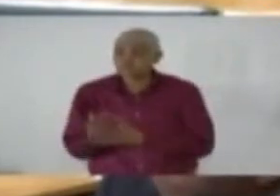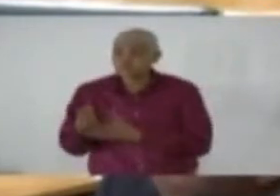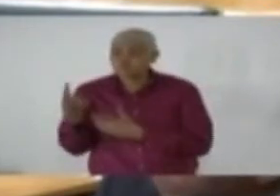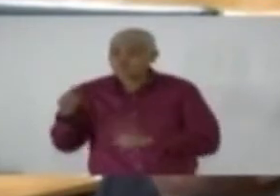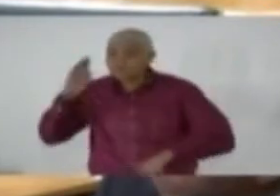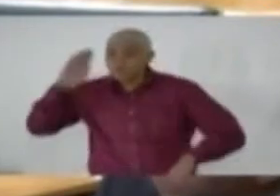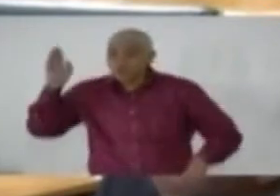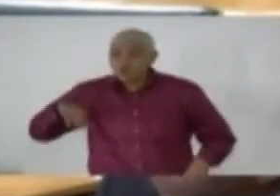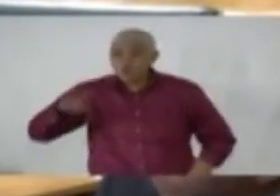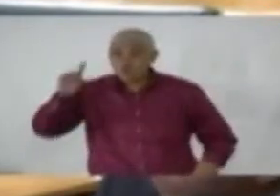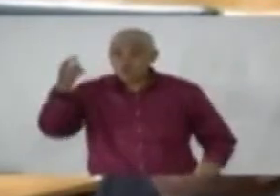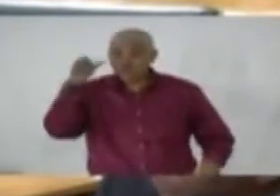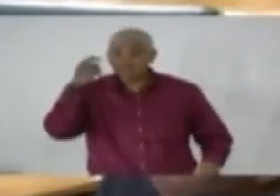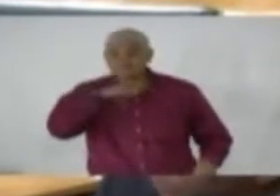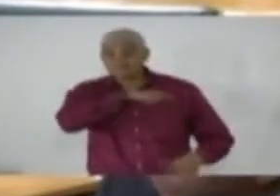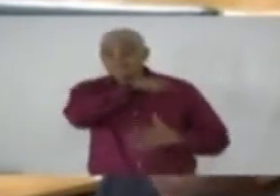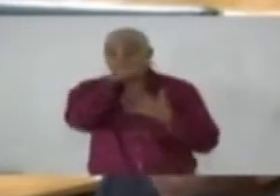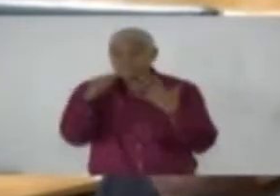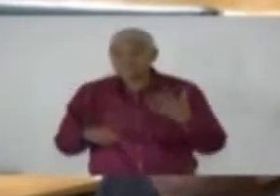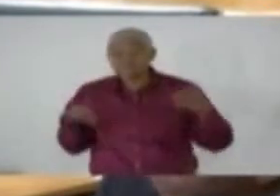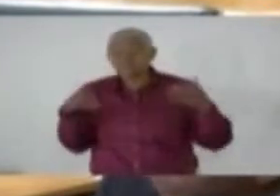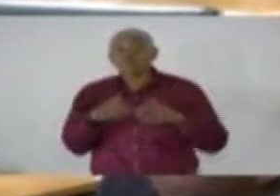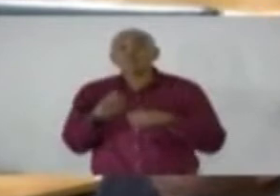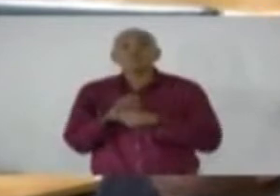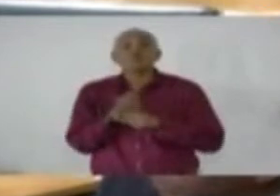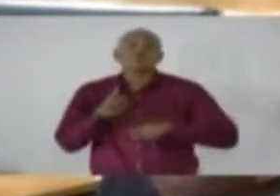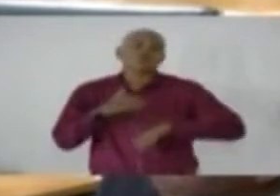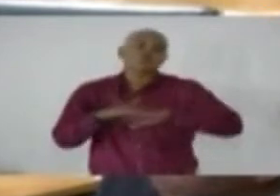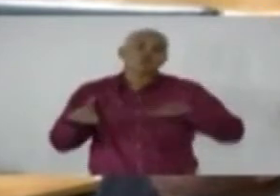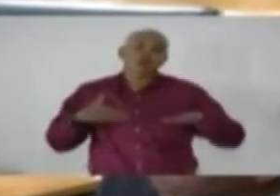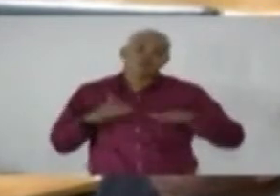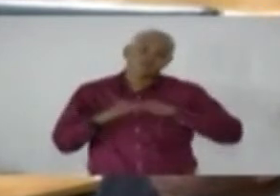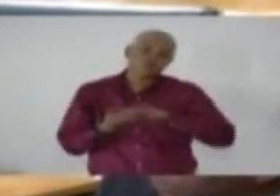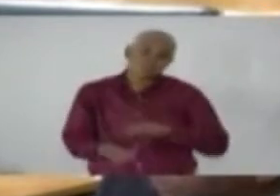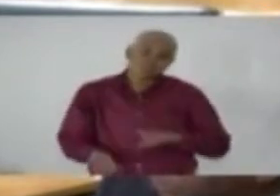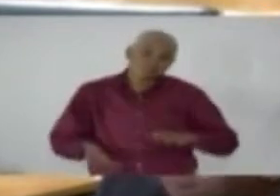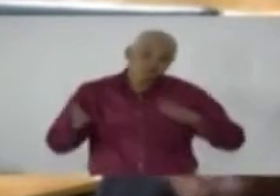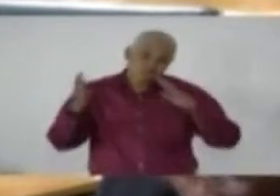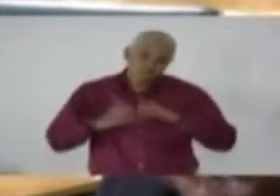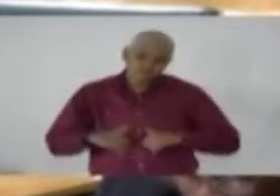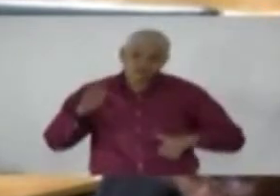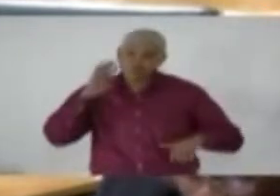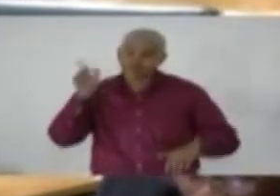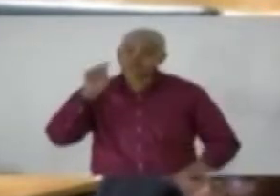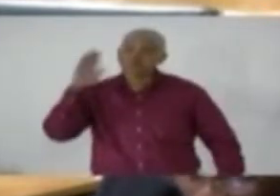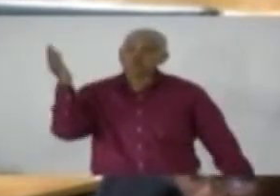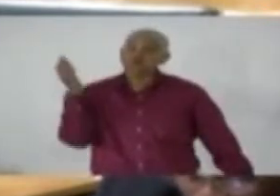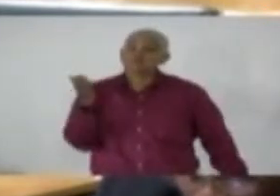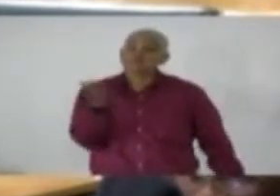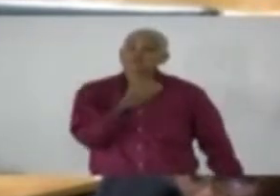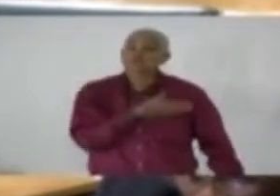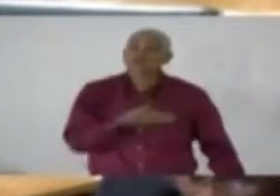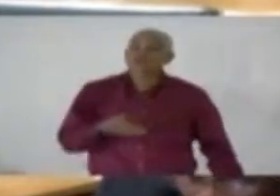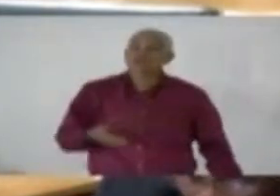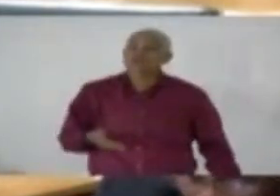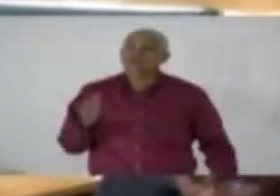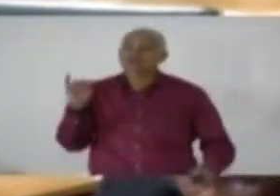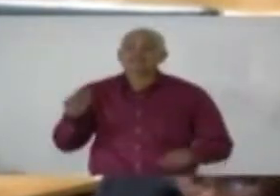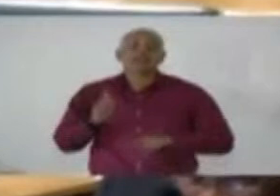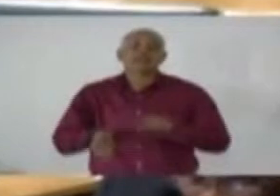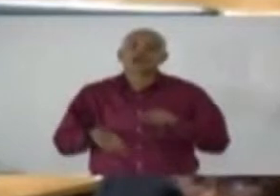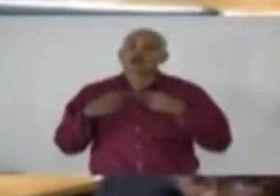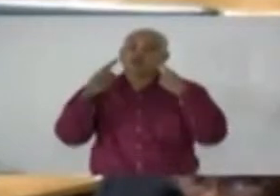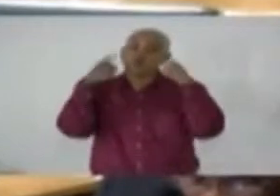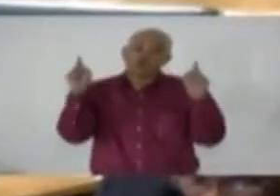these entities produce, we don't have a country. Or you're going to beg, and that can't